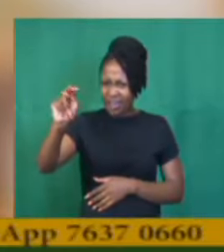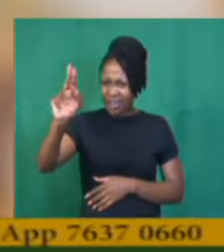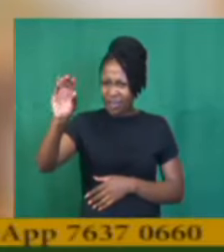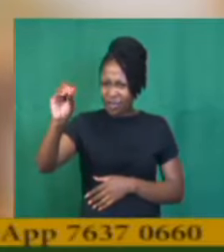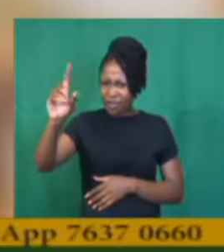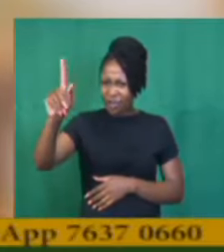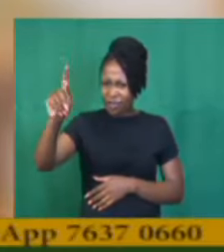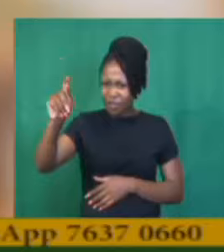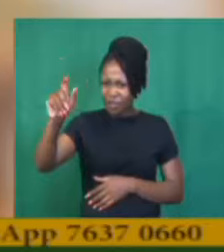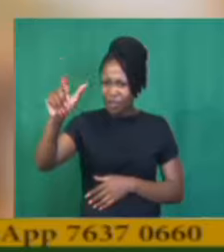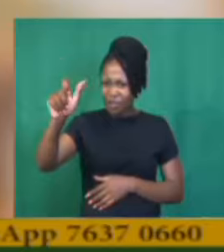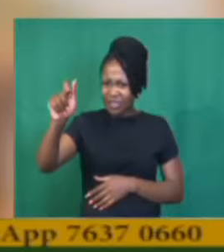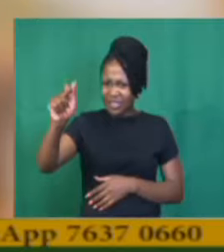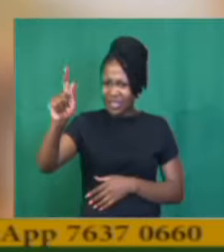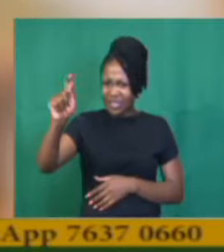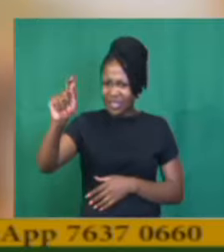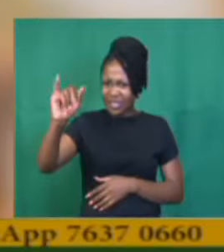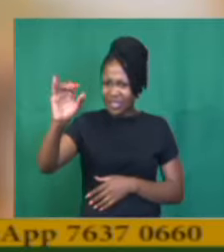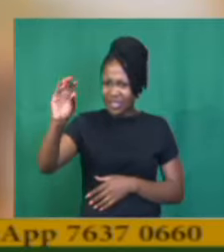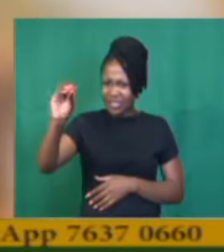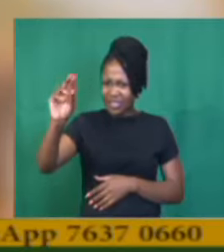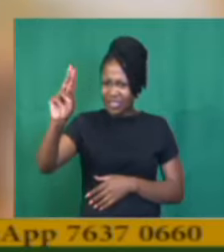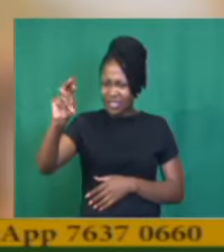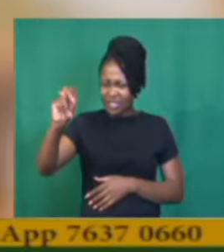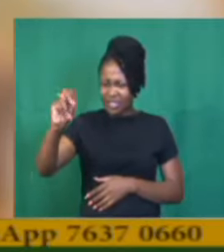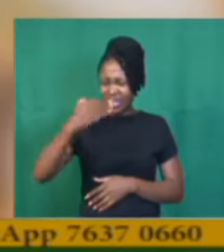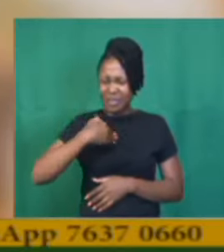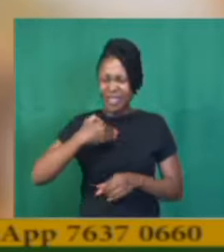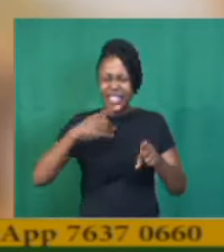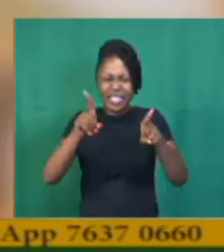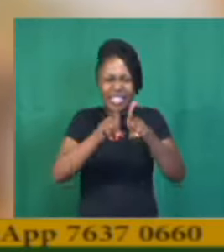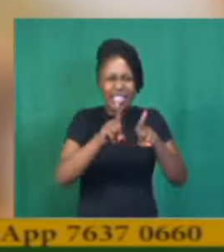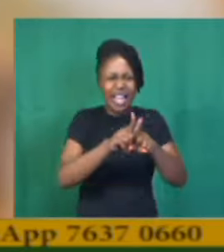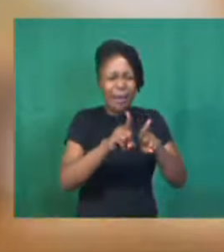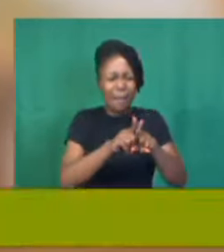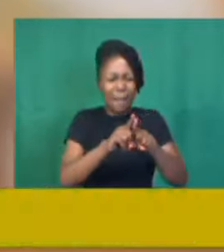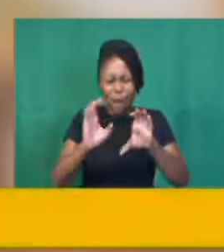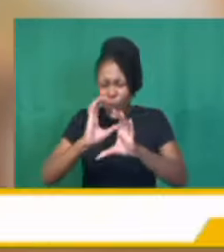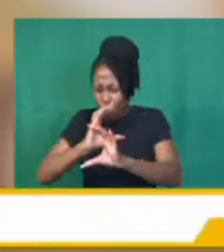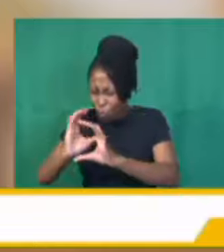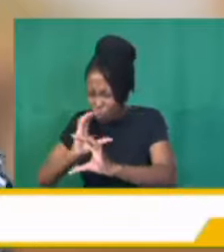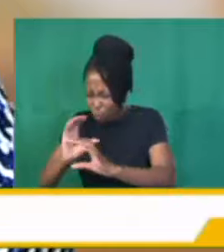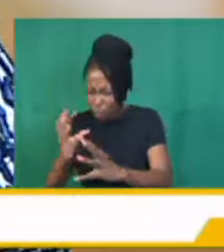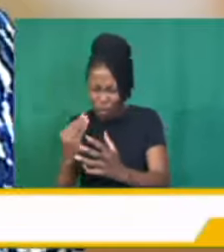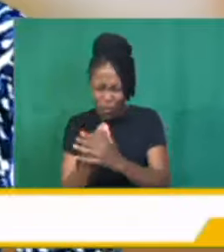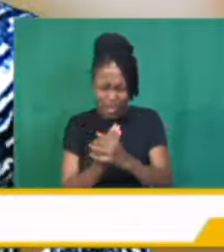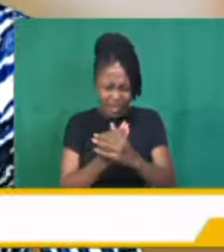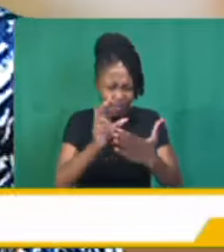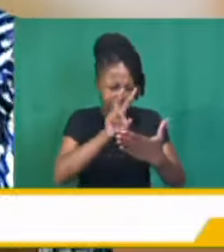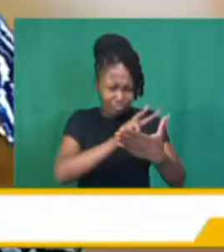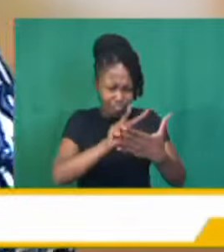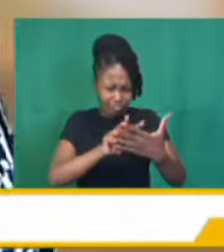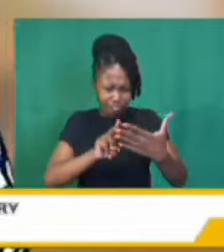interacting with your text. So I was advising learners that every time they have a